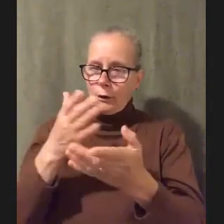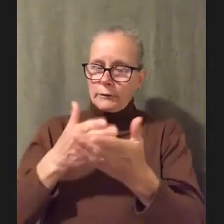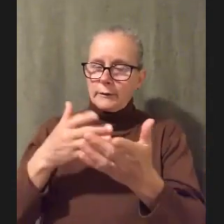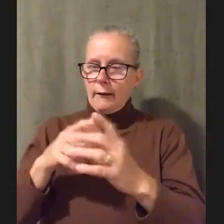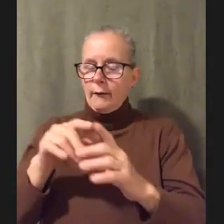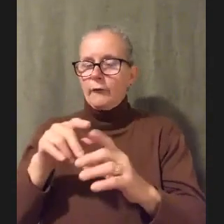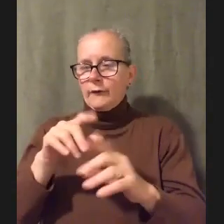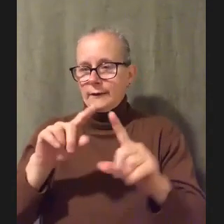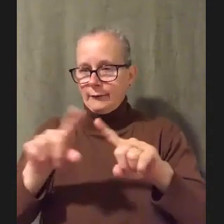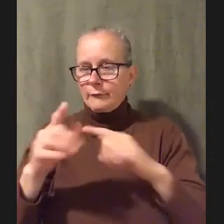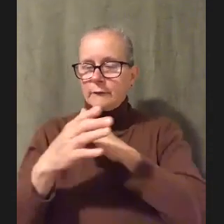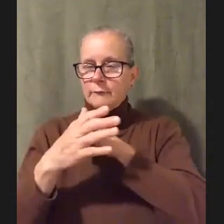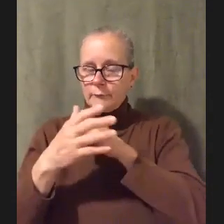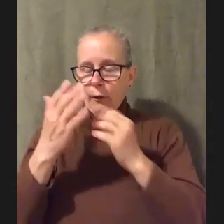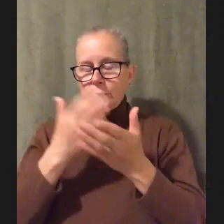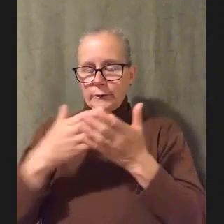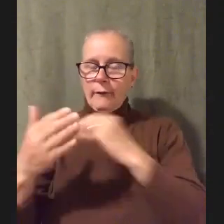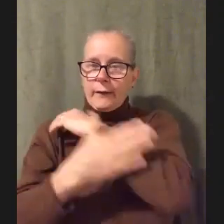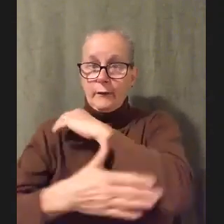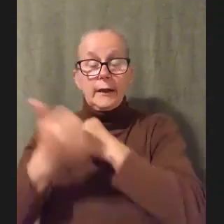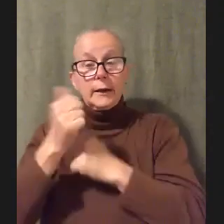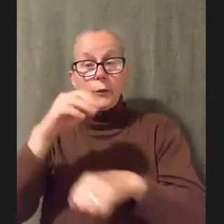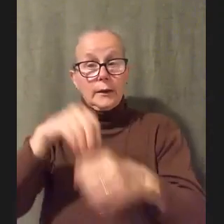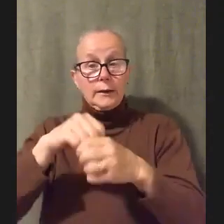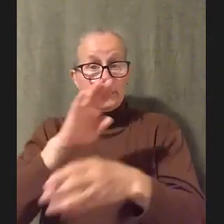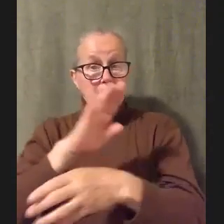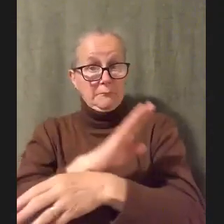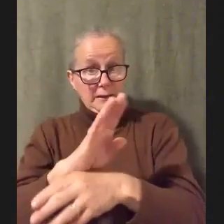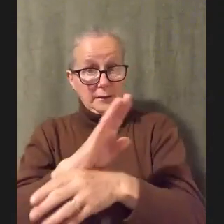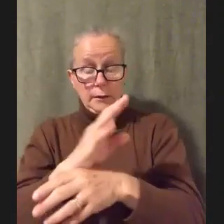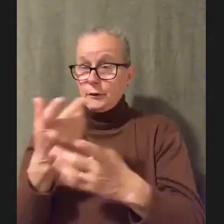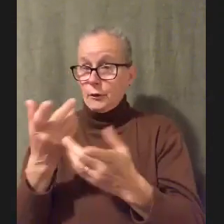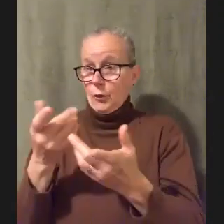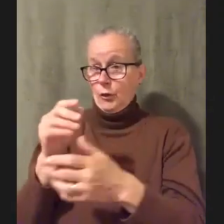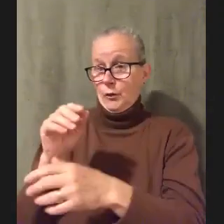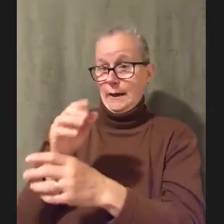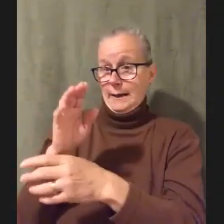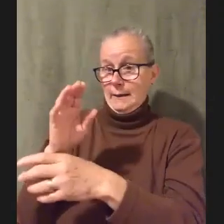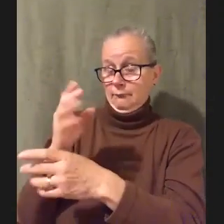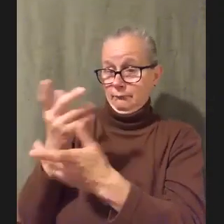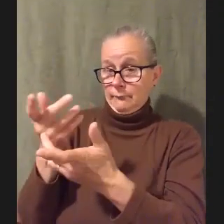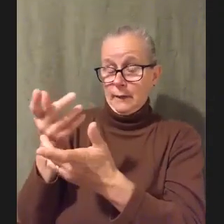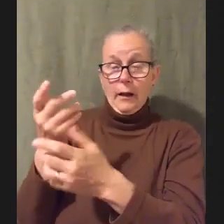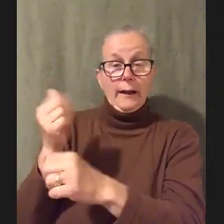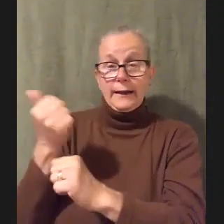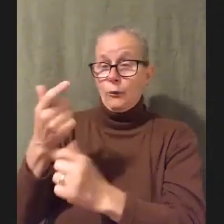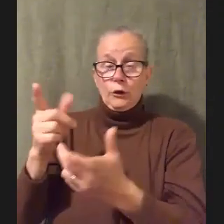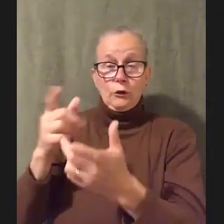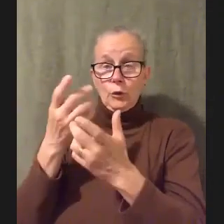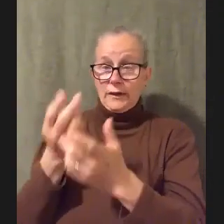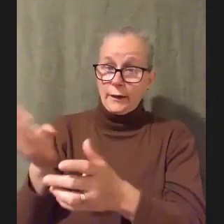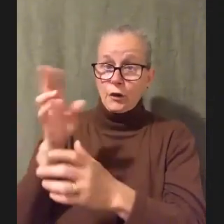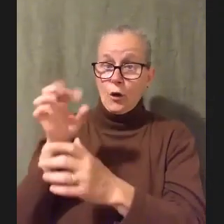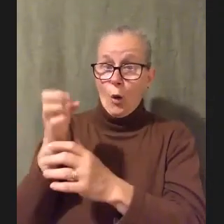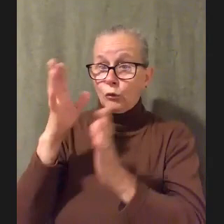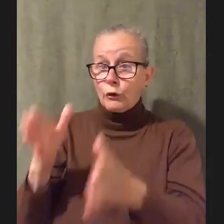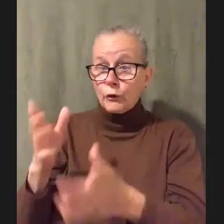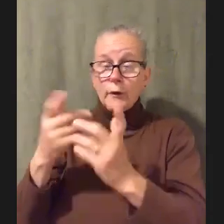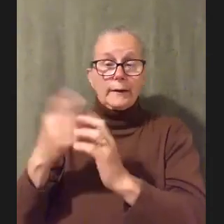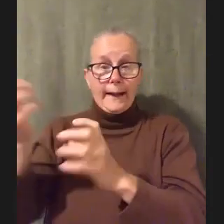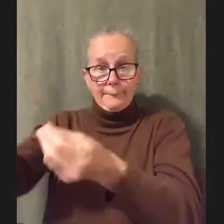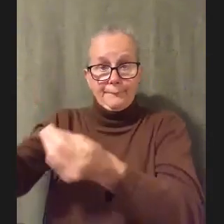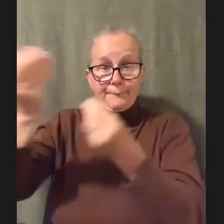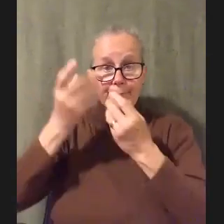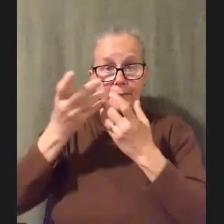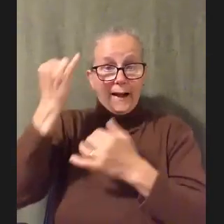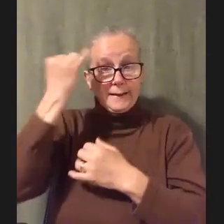So anybody, any business owner or operator can really plug in with their ideas and let us